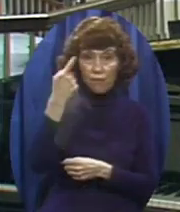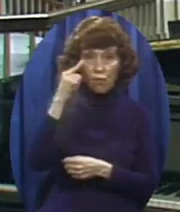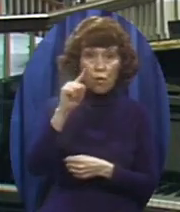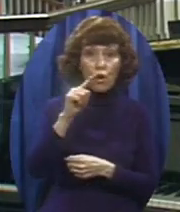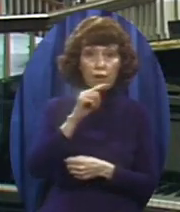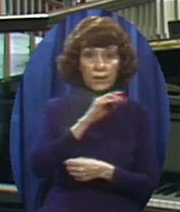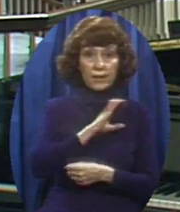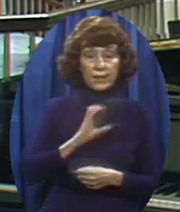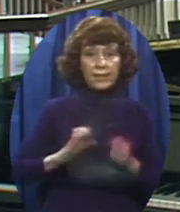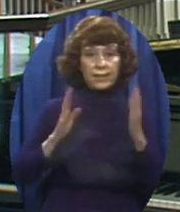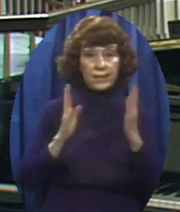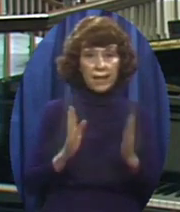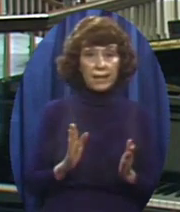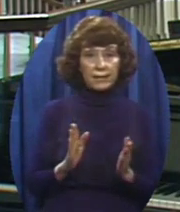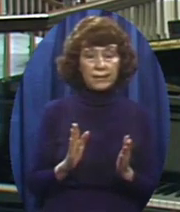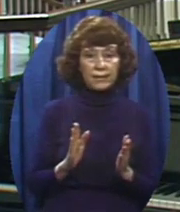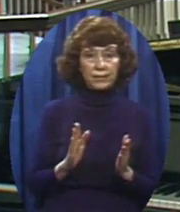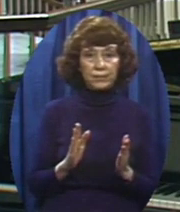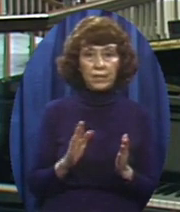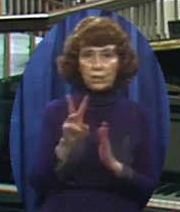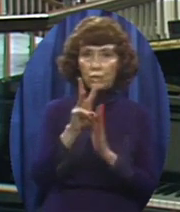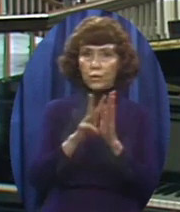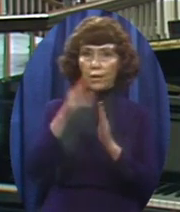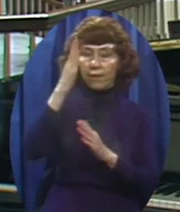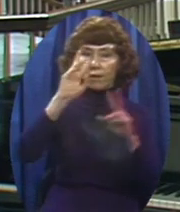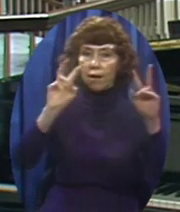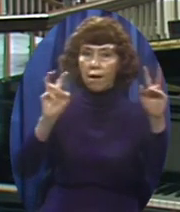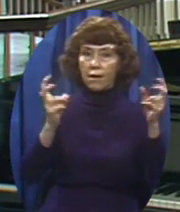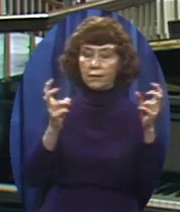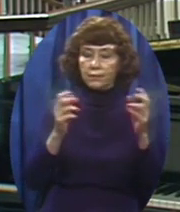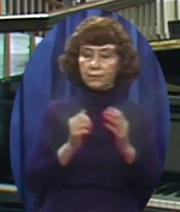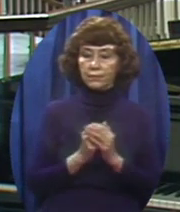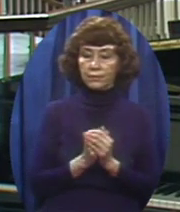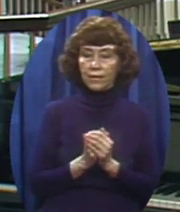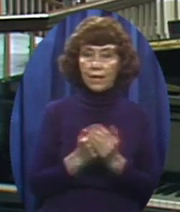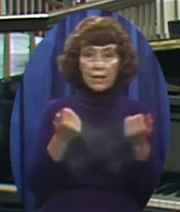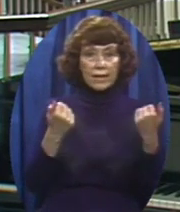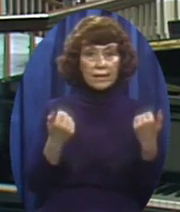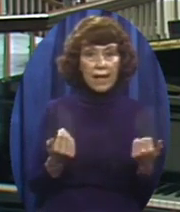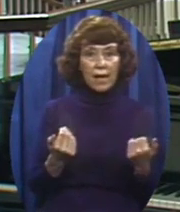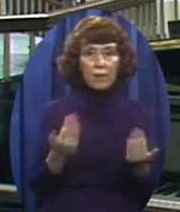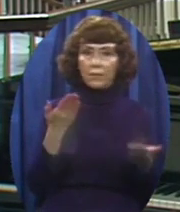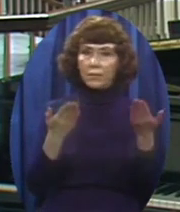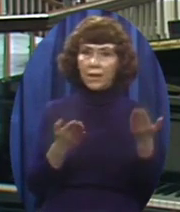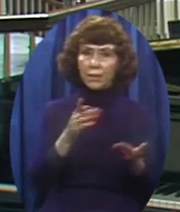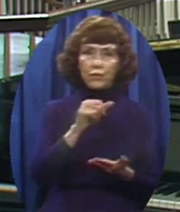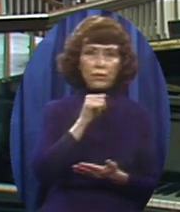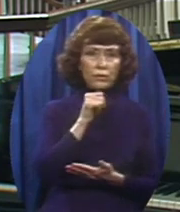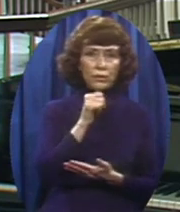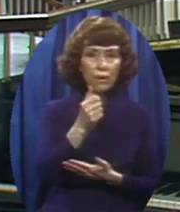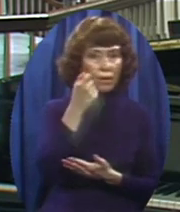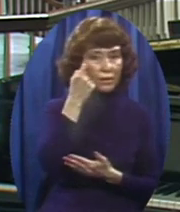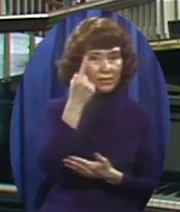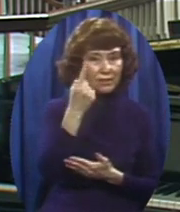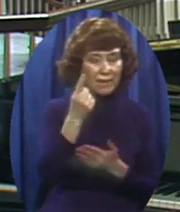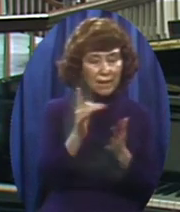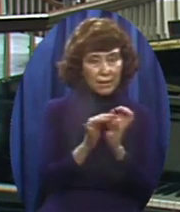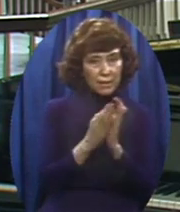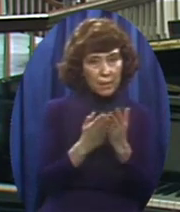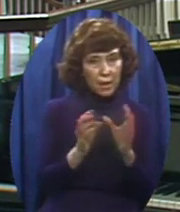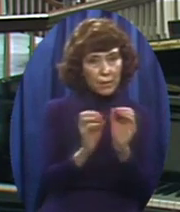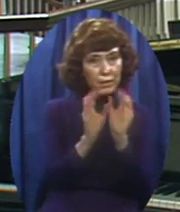words. Though you have no theological training, and you pray sometimes prayers that are